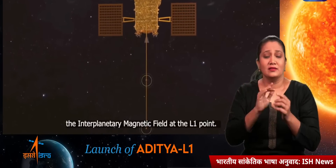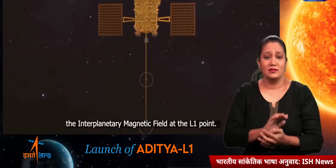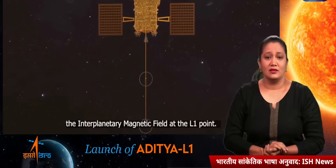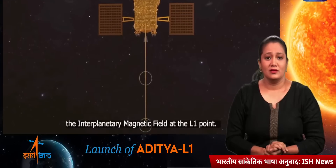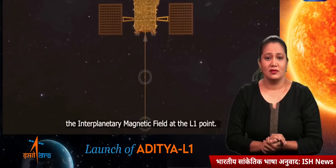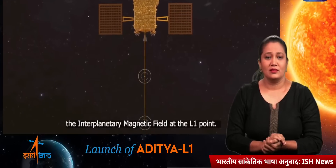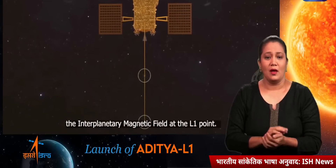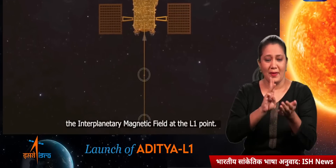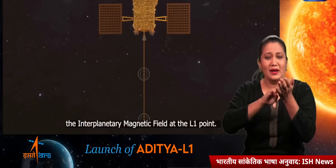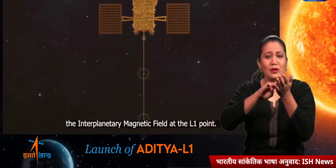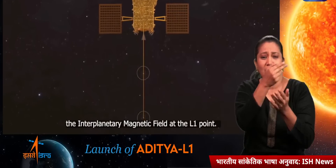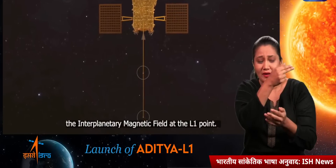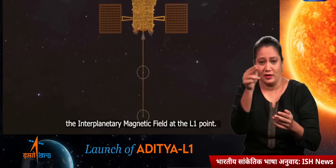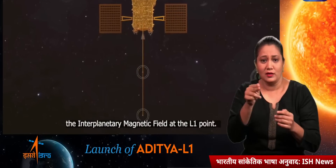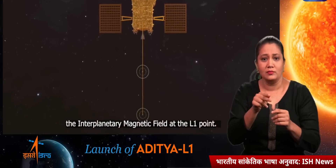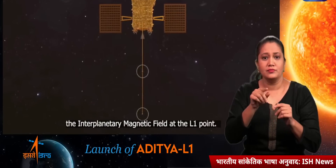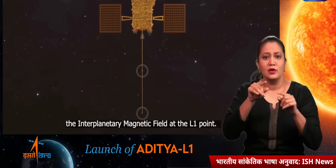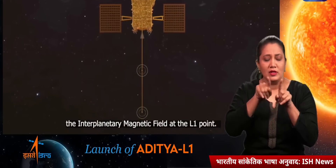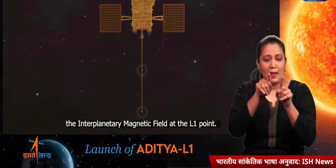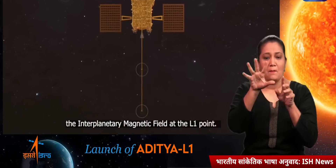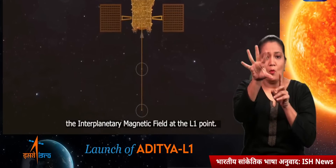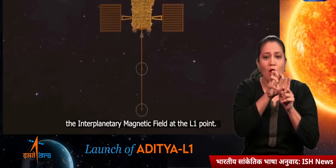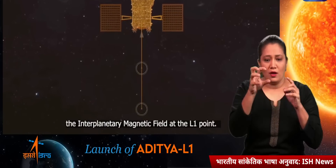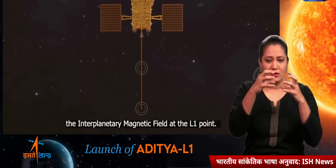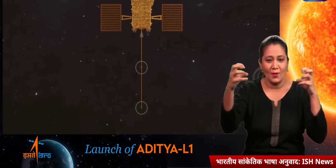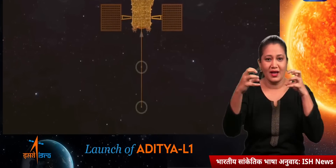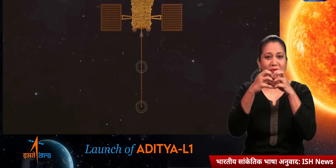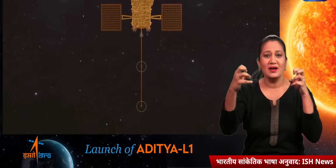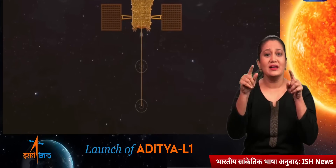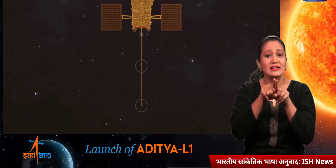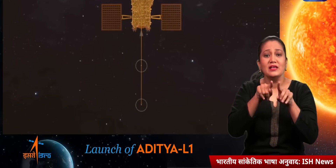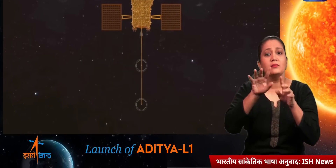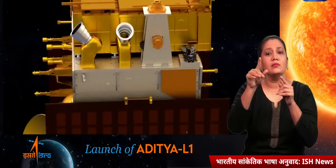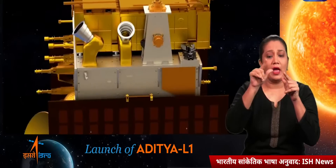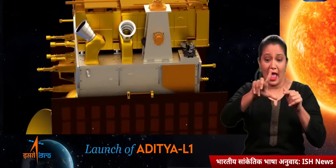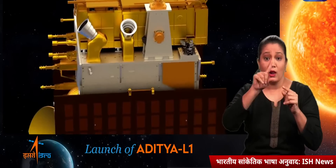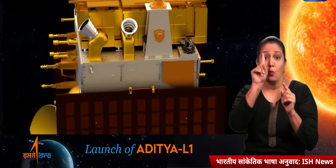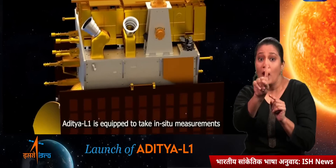the interplanetary magnetic field at the L1 point.